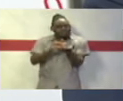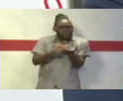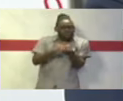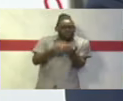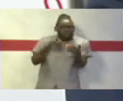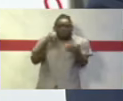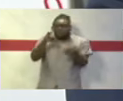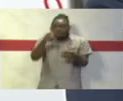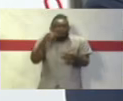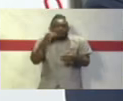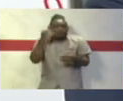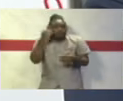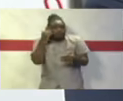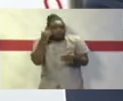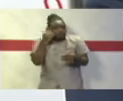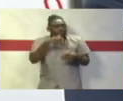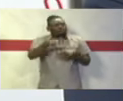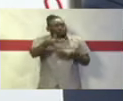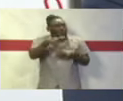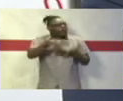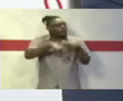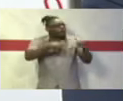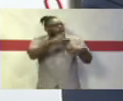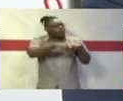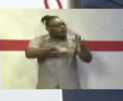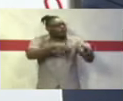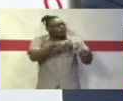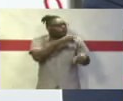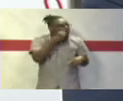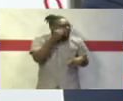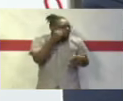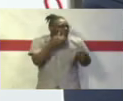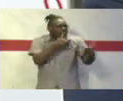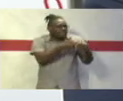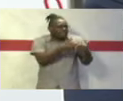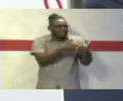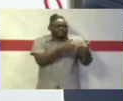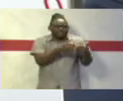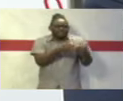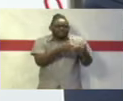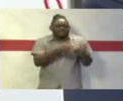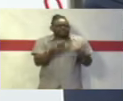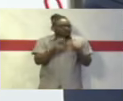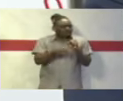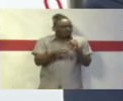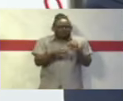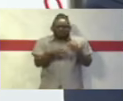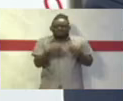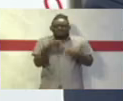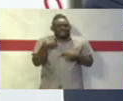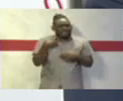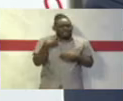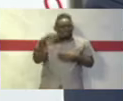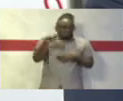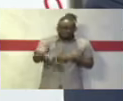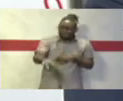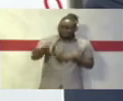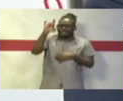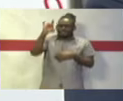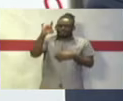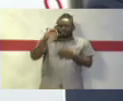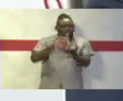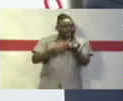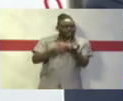phones. They're also engaging to pick up their. Initially, they would have had to come into